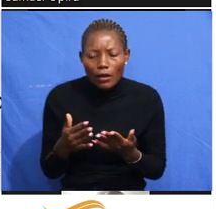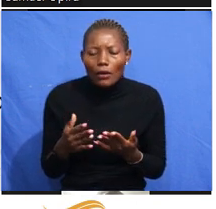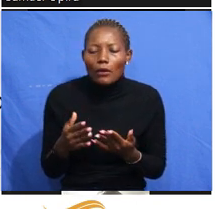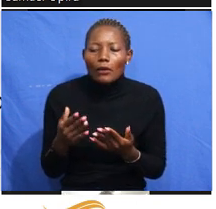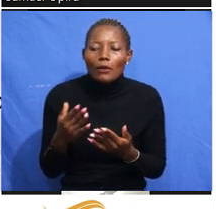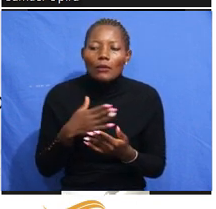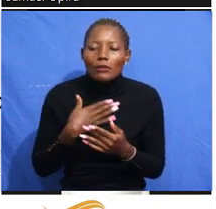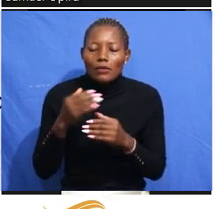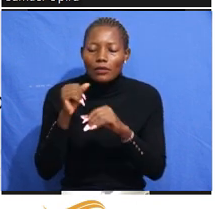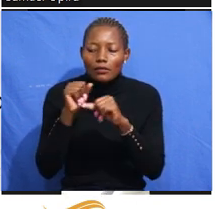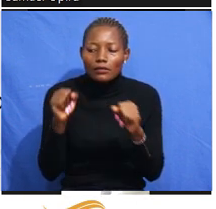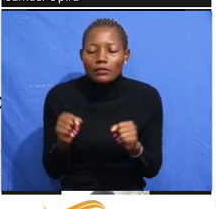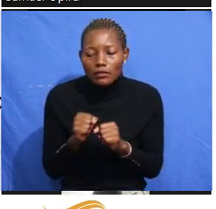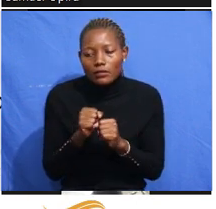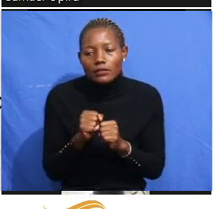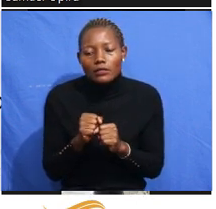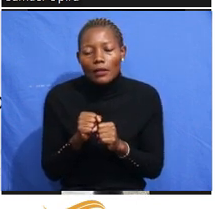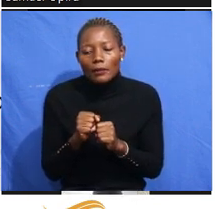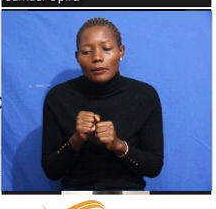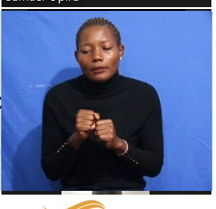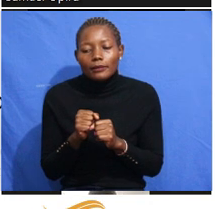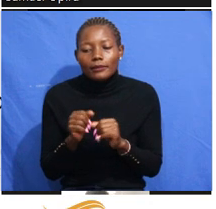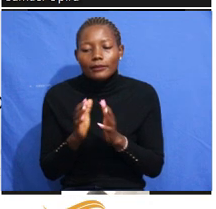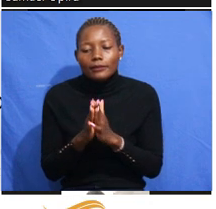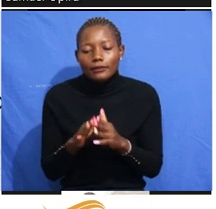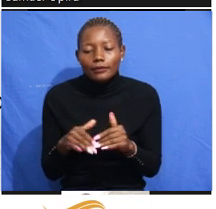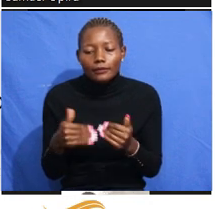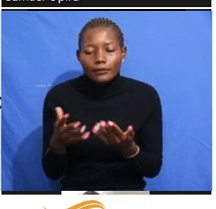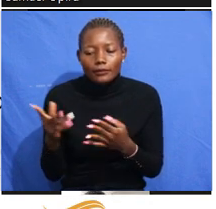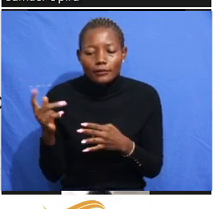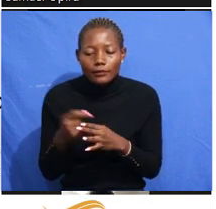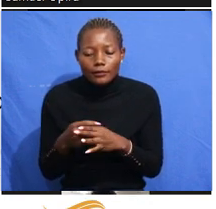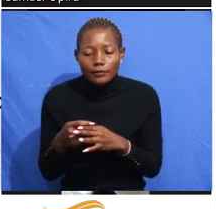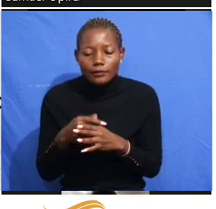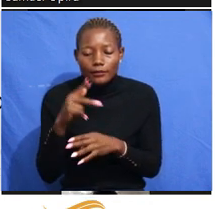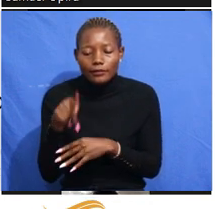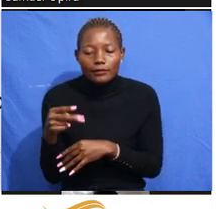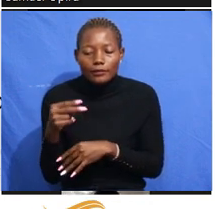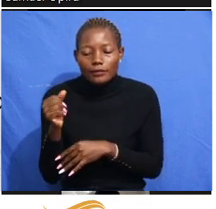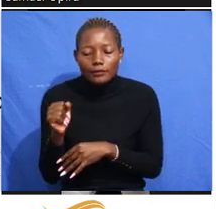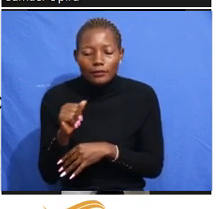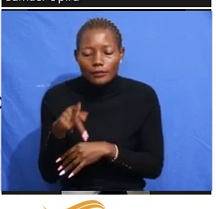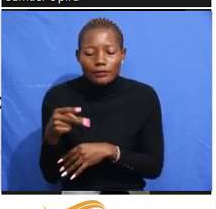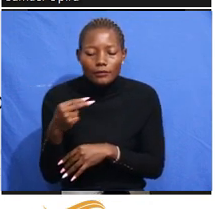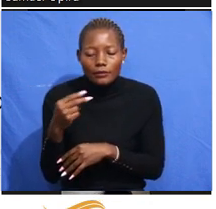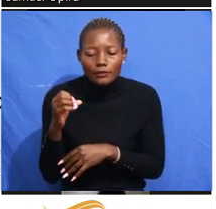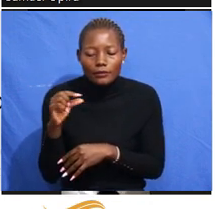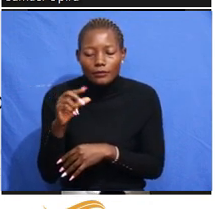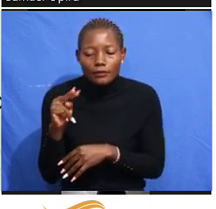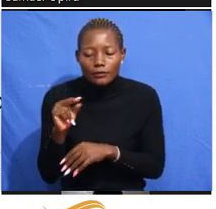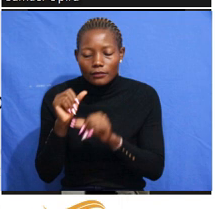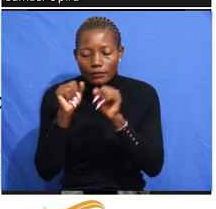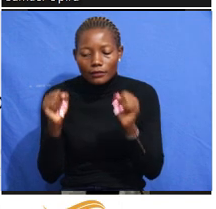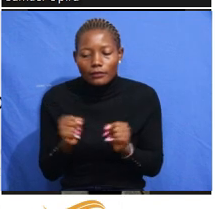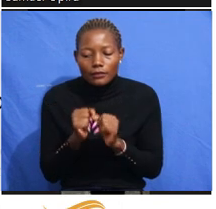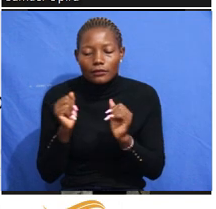system? How do I train the anaerobic glycolytic system? And how do I train the phosphagen system to be able now to achieve